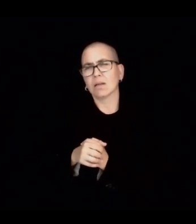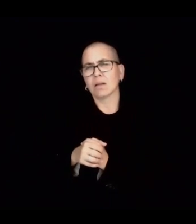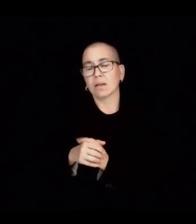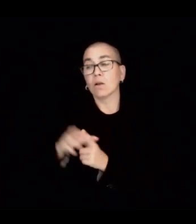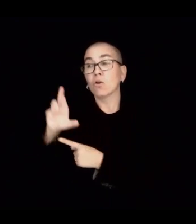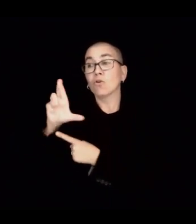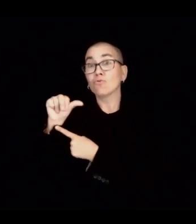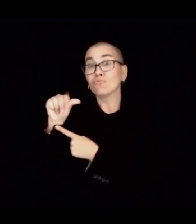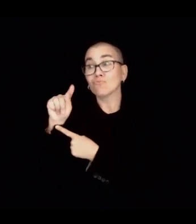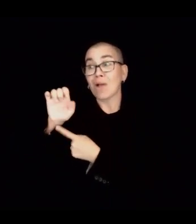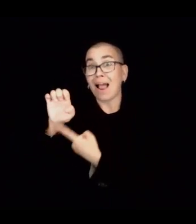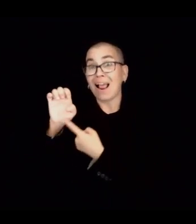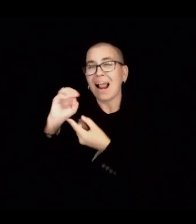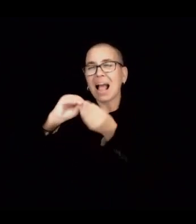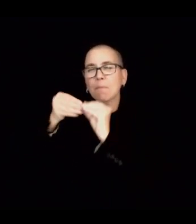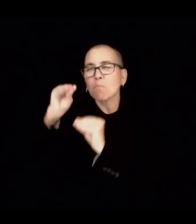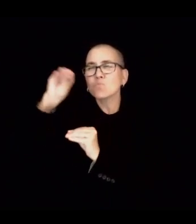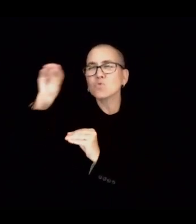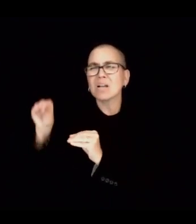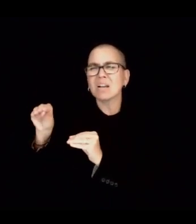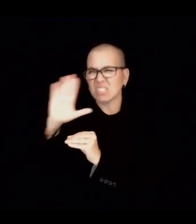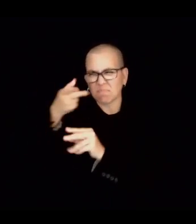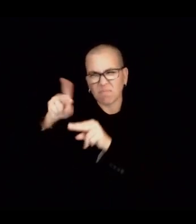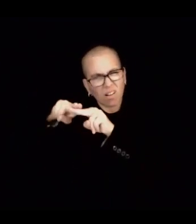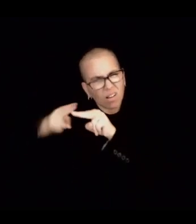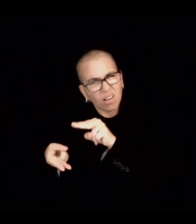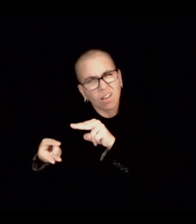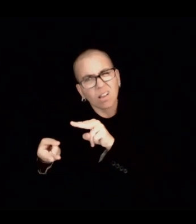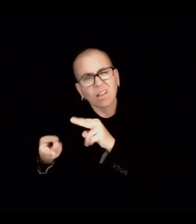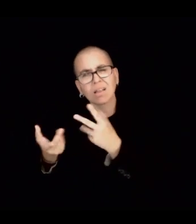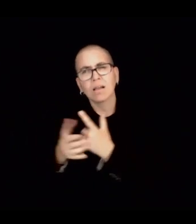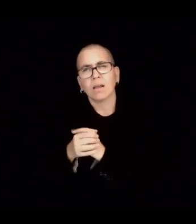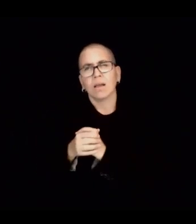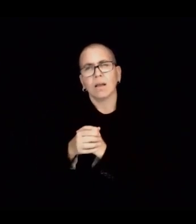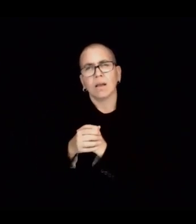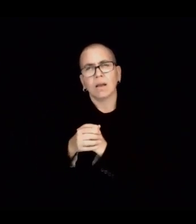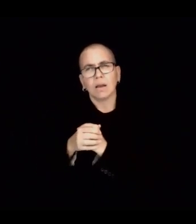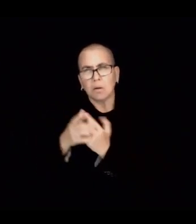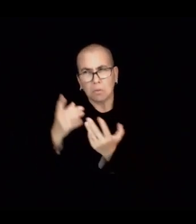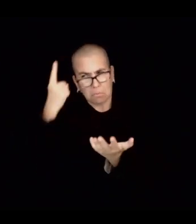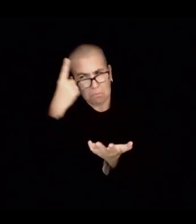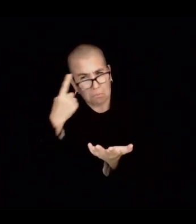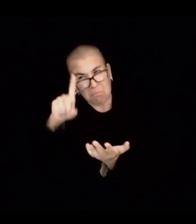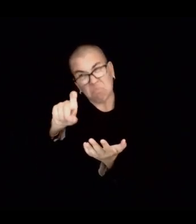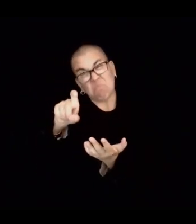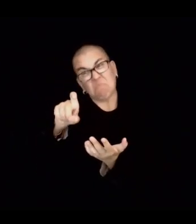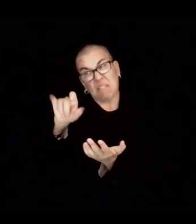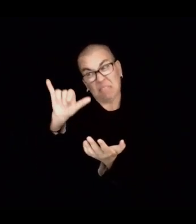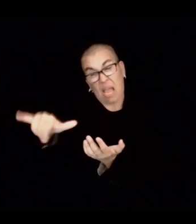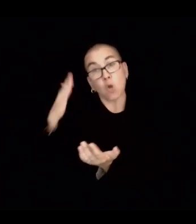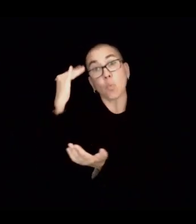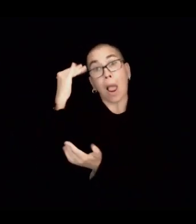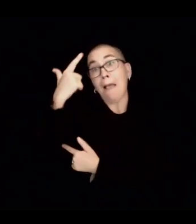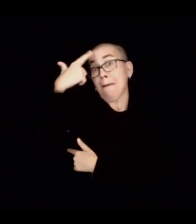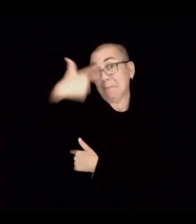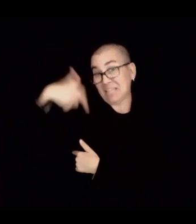has allowed you to get a little bit more of a handle on where these cases are coming from. I think that,